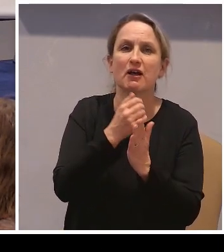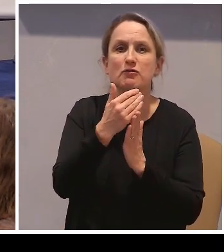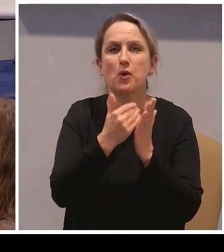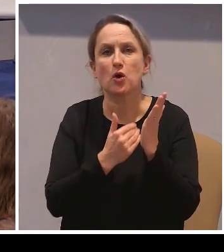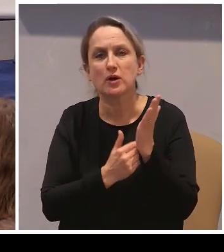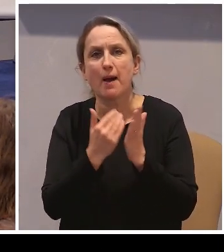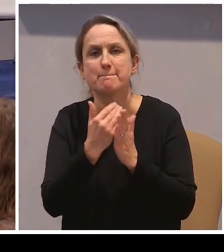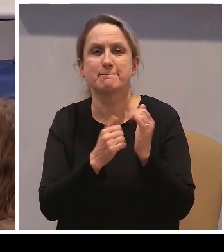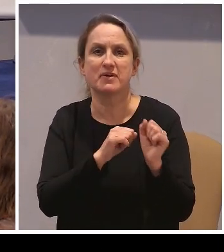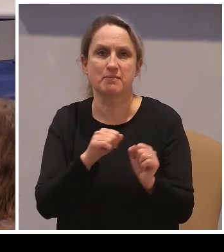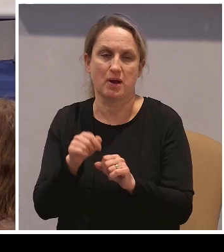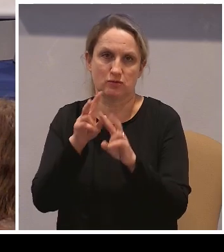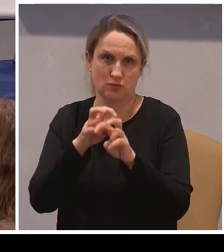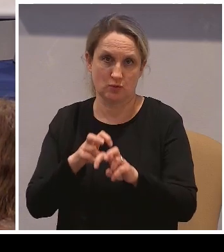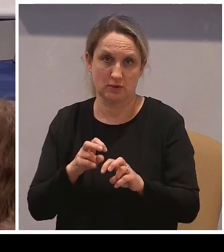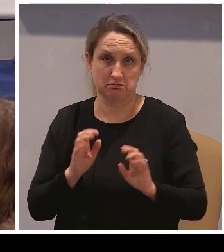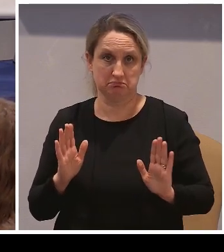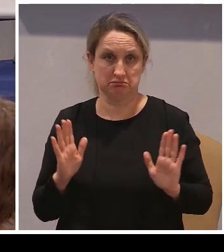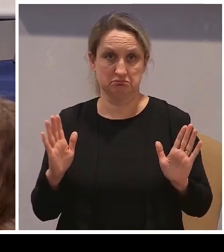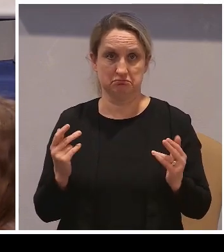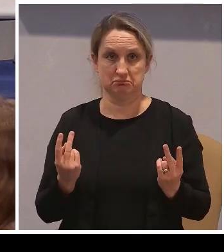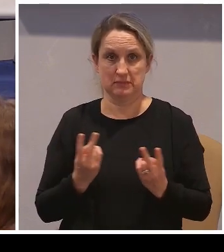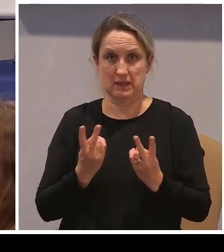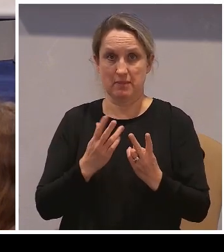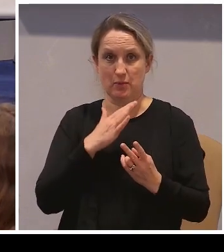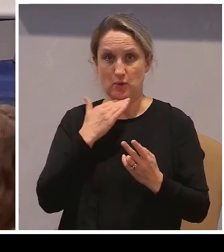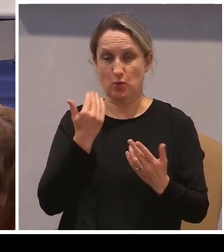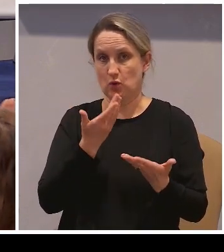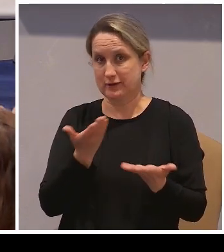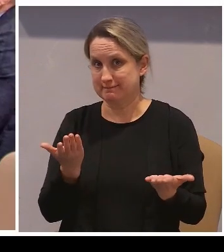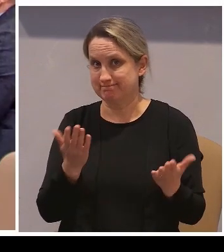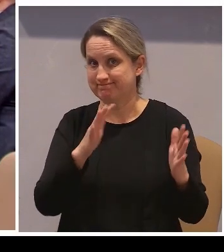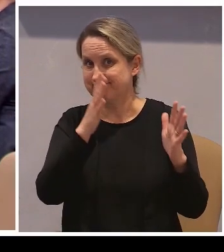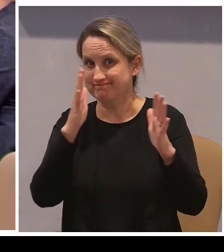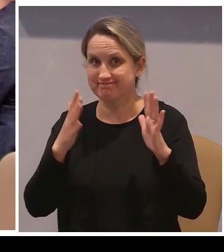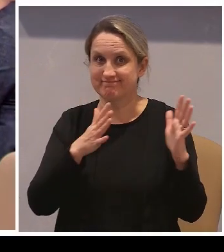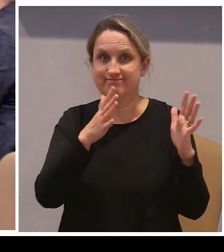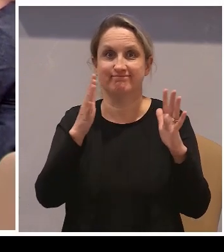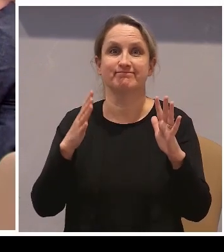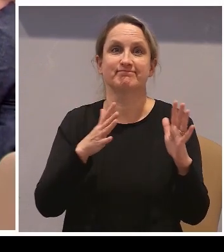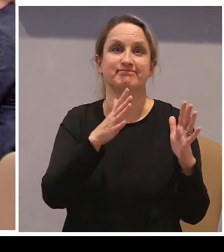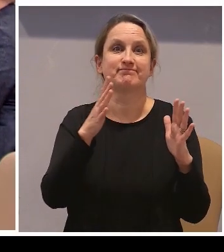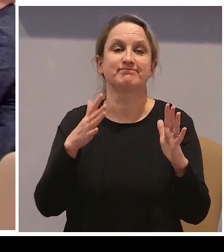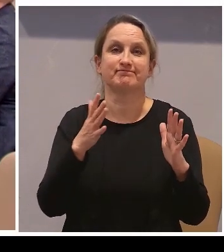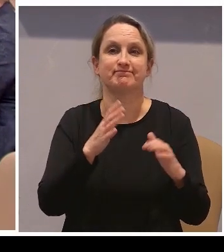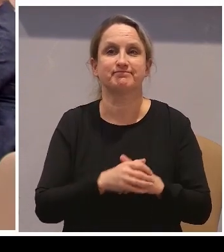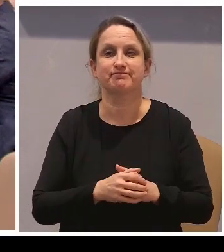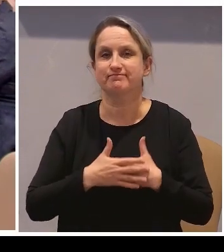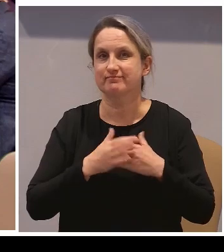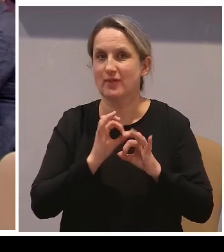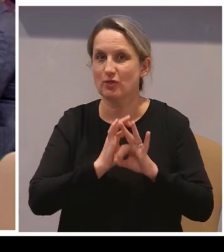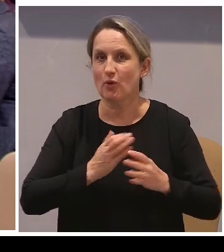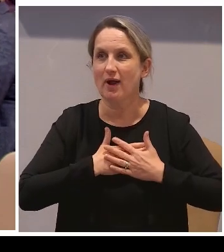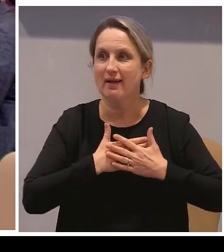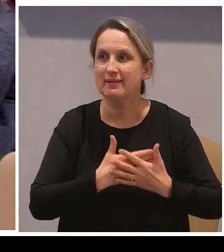arstiabiga. And if you don't Nii get palju minu into a poolt. clinical trial, then it's really worth looking into early Väga tore, access aitäh. program. Thank